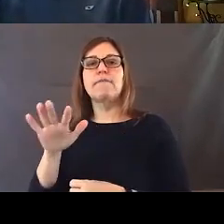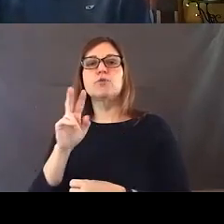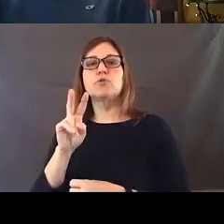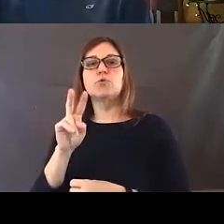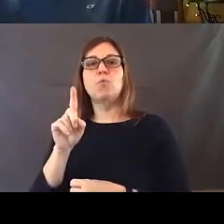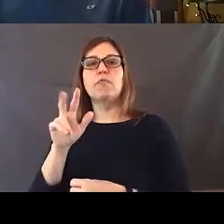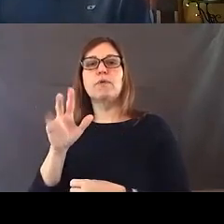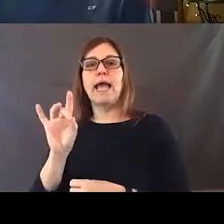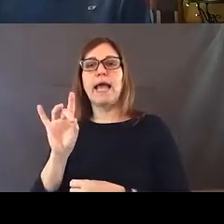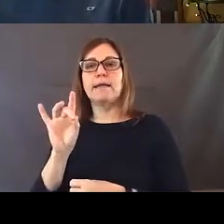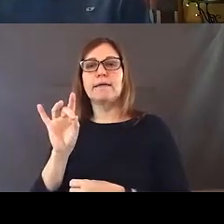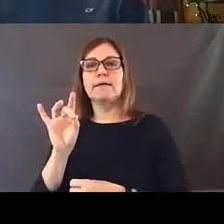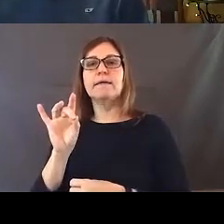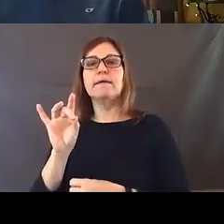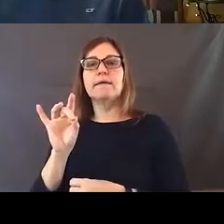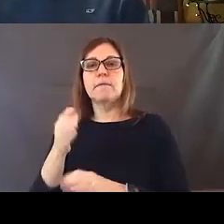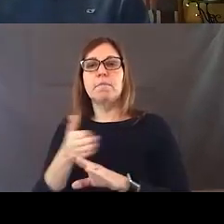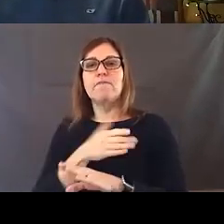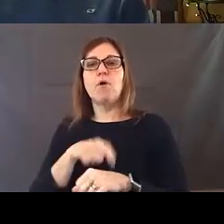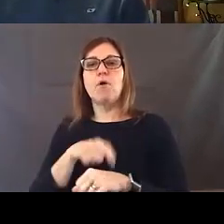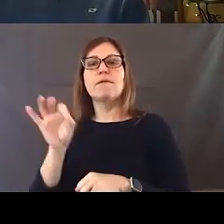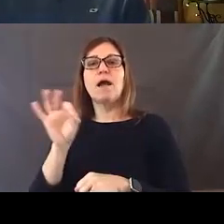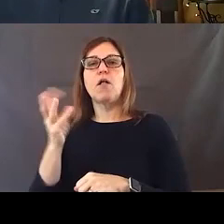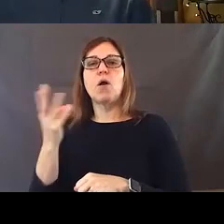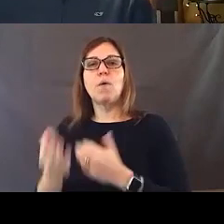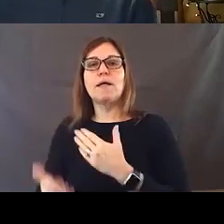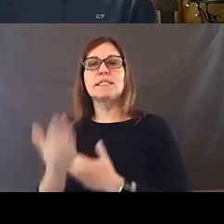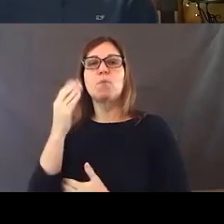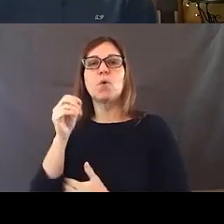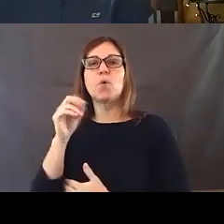412-255-2138 before 9 a.m. Wednesday morning, or email your